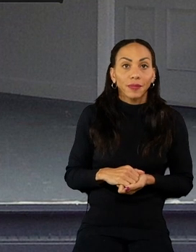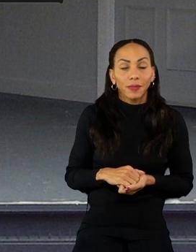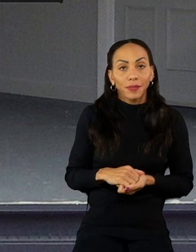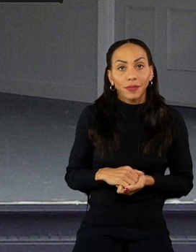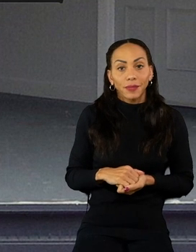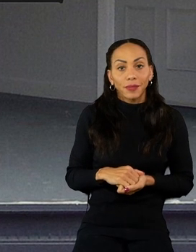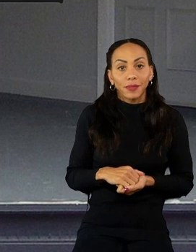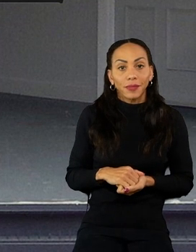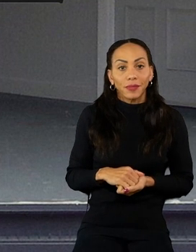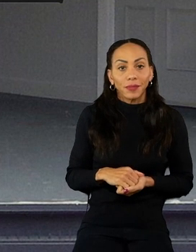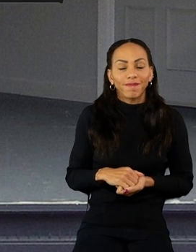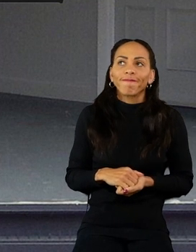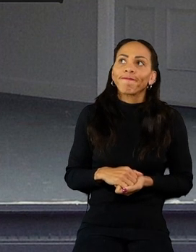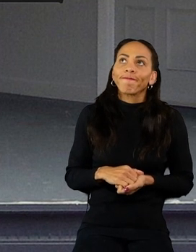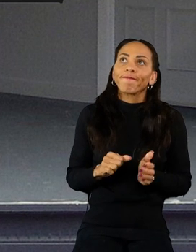I understand.